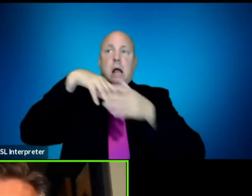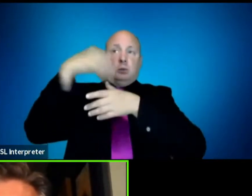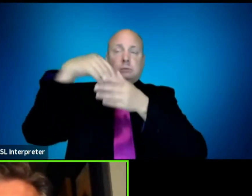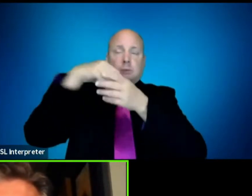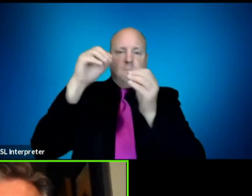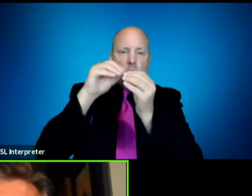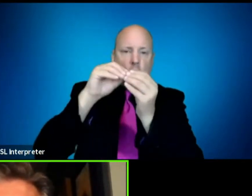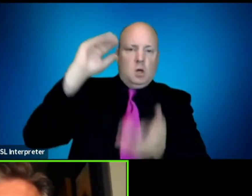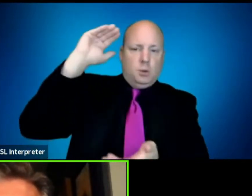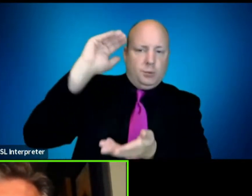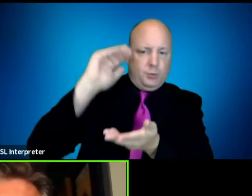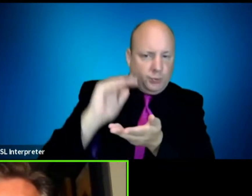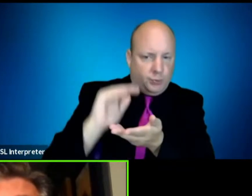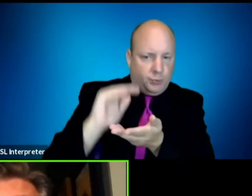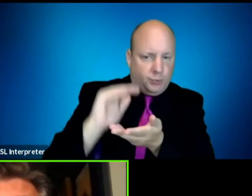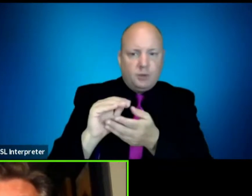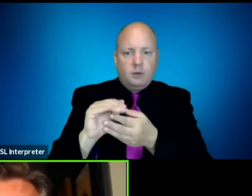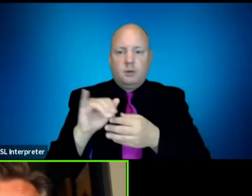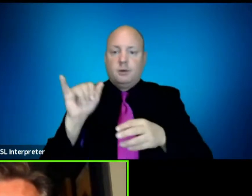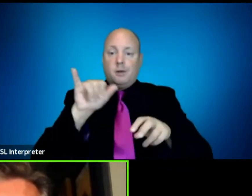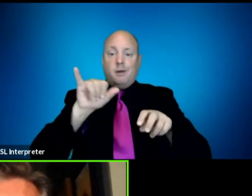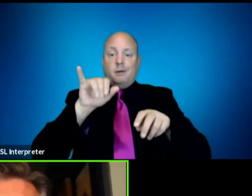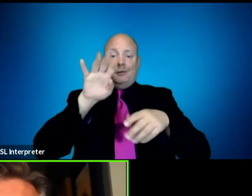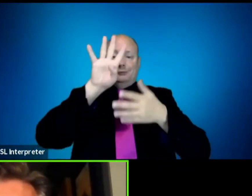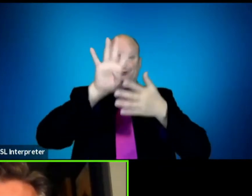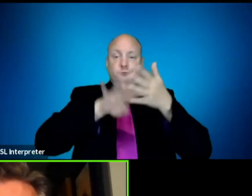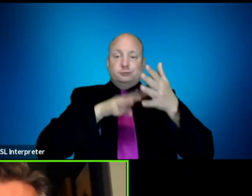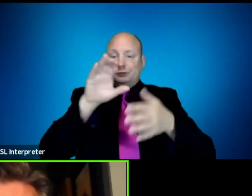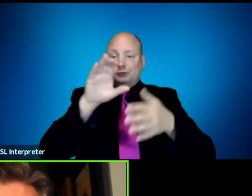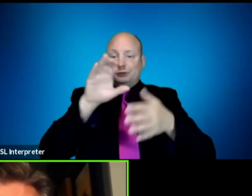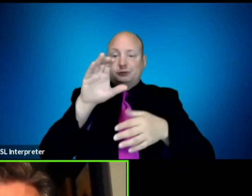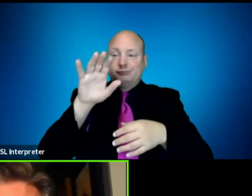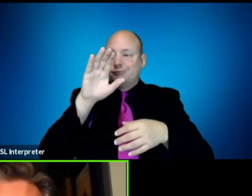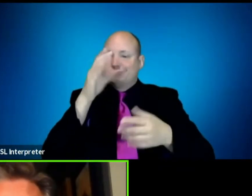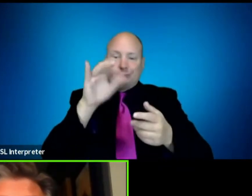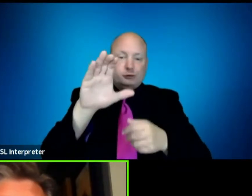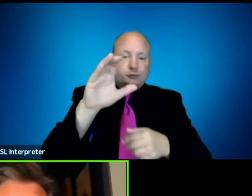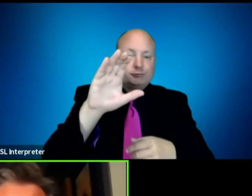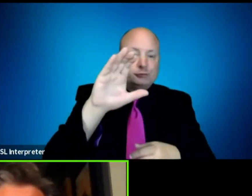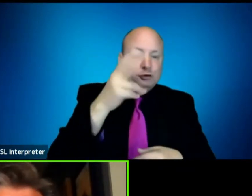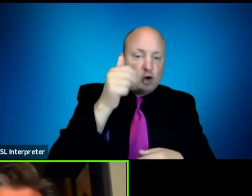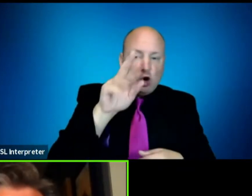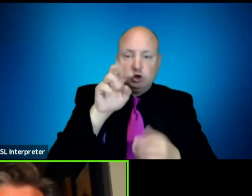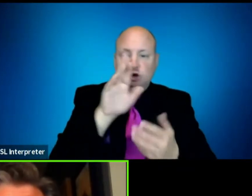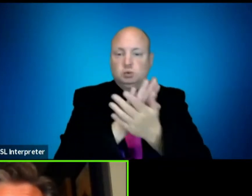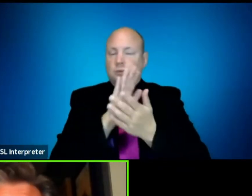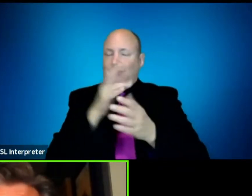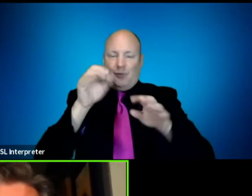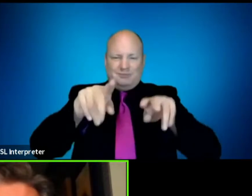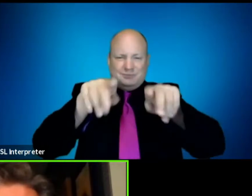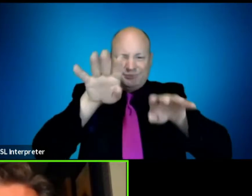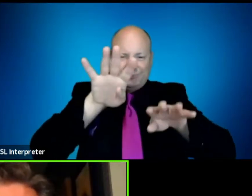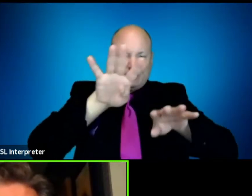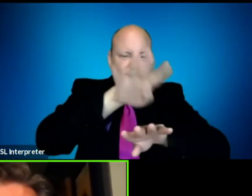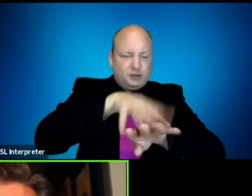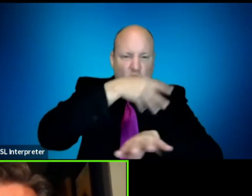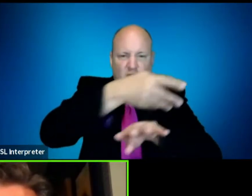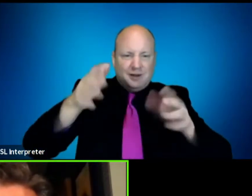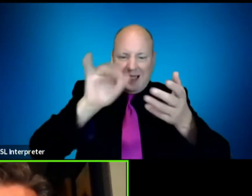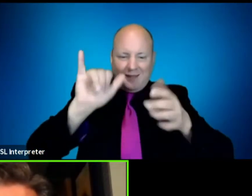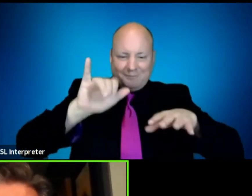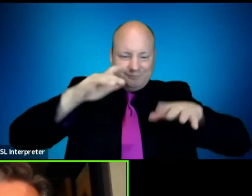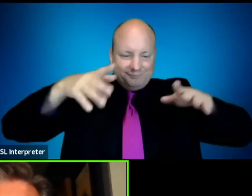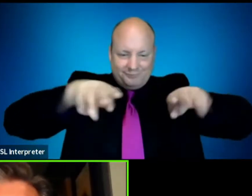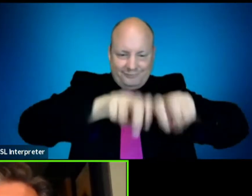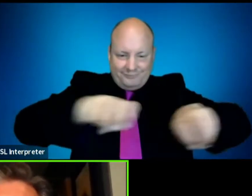in places like classrooms and buses can cut down on that, but it won't eliminate that. When virus is circulating as quickly as it is right now in